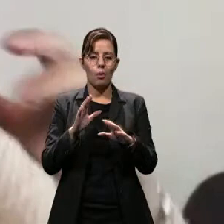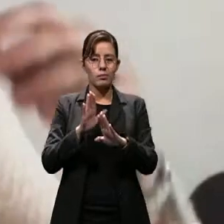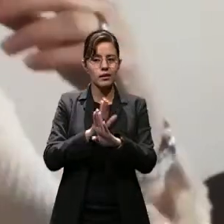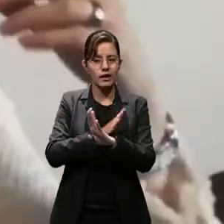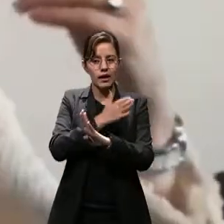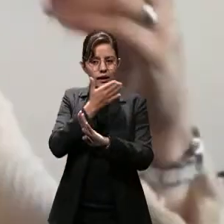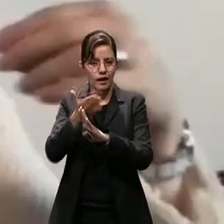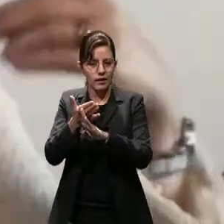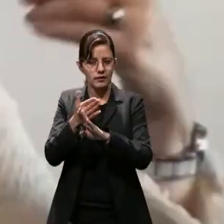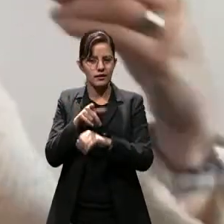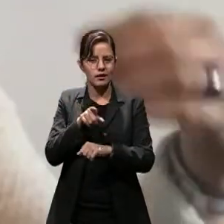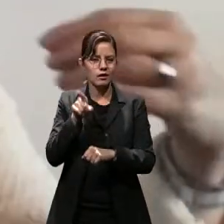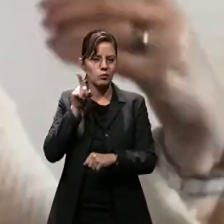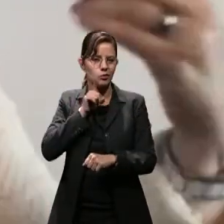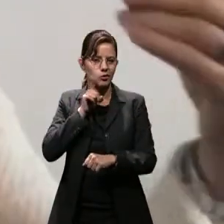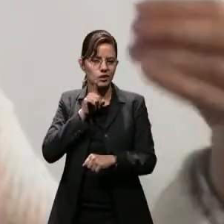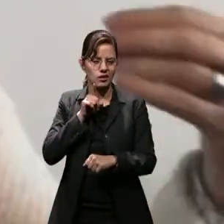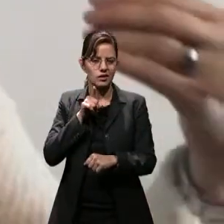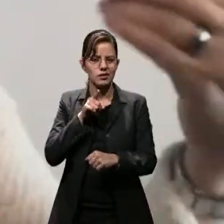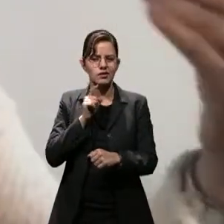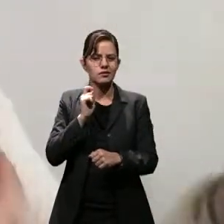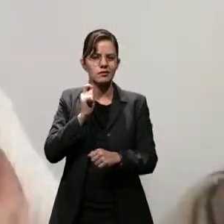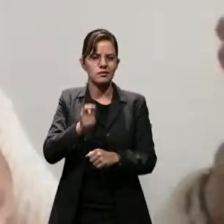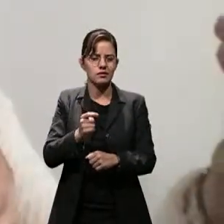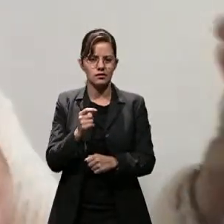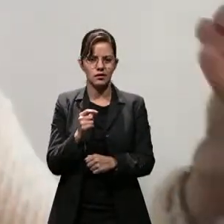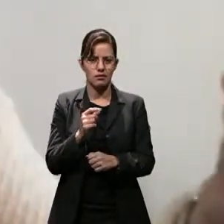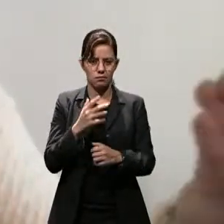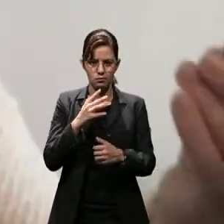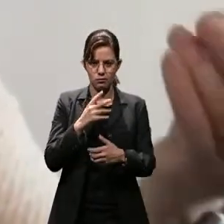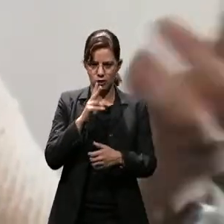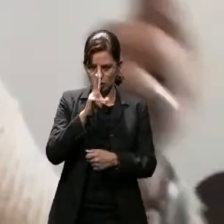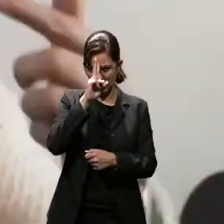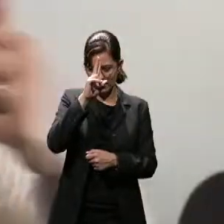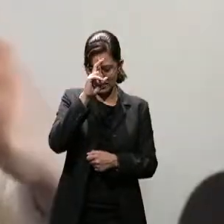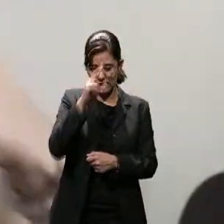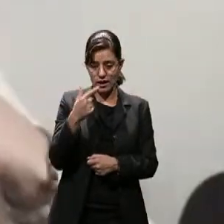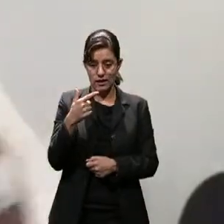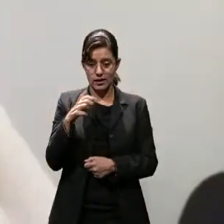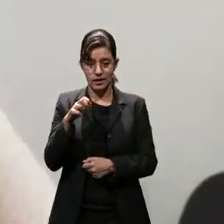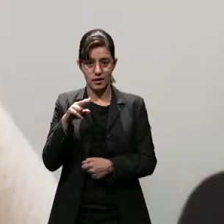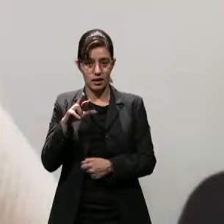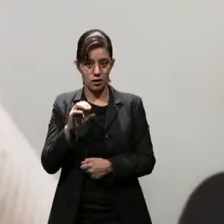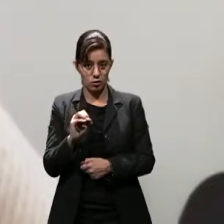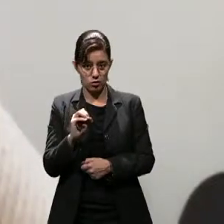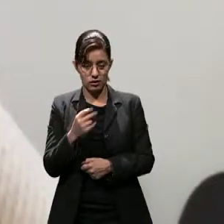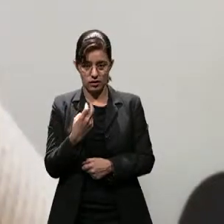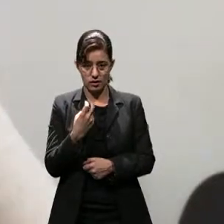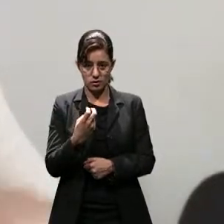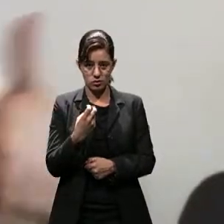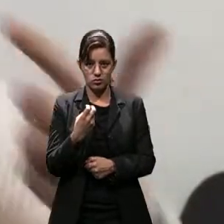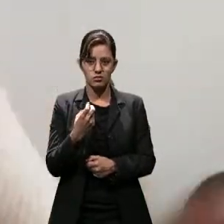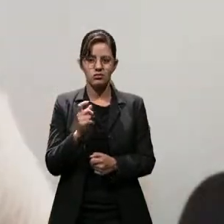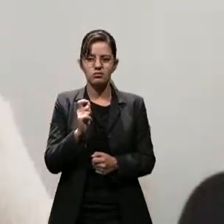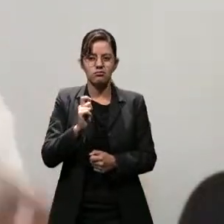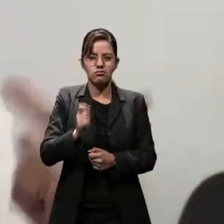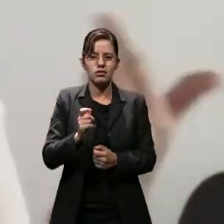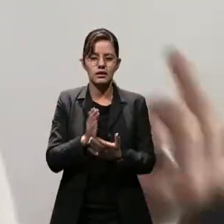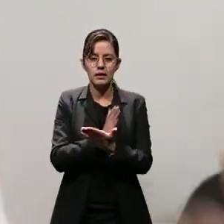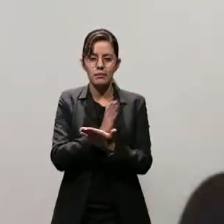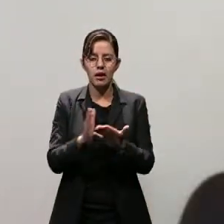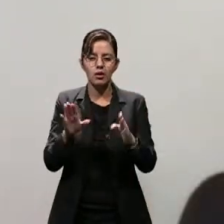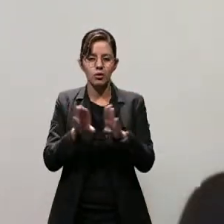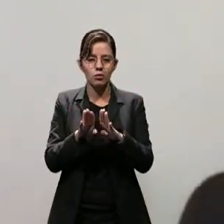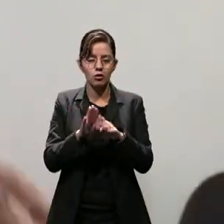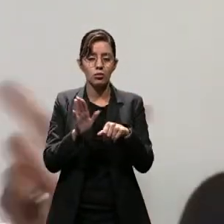violence? Is it, I mean, not all the violence that women are facing in politics is because